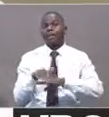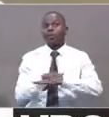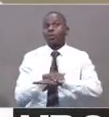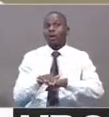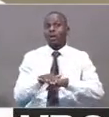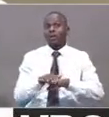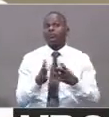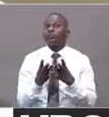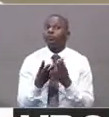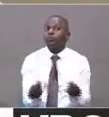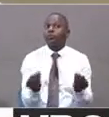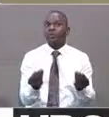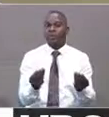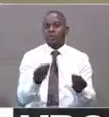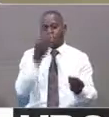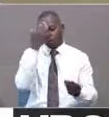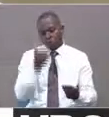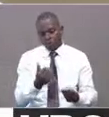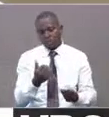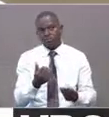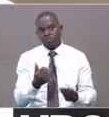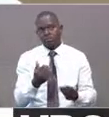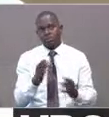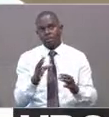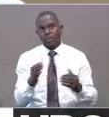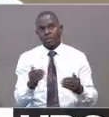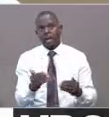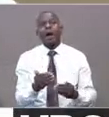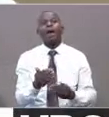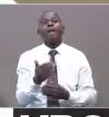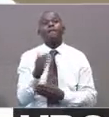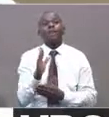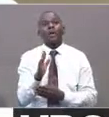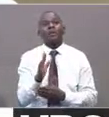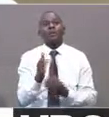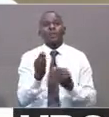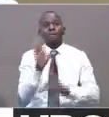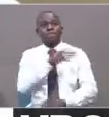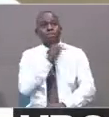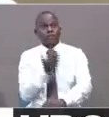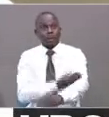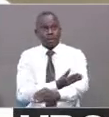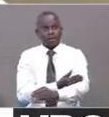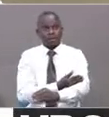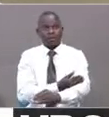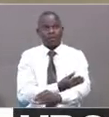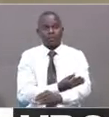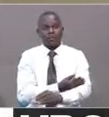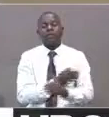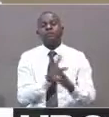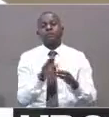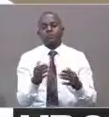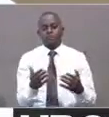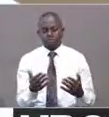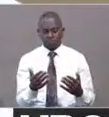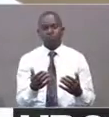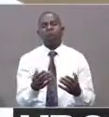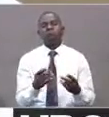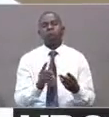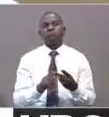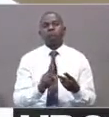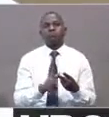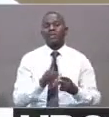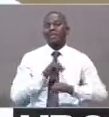Buganda lost because it had a lot of autonomy in handling its own. We were handling